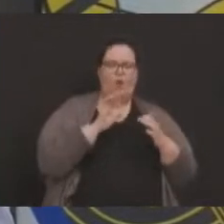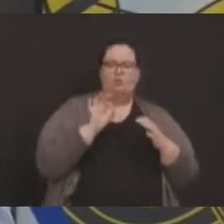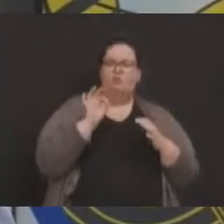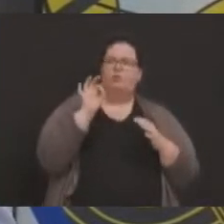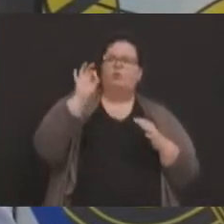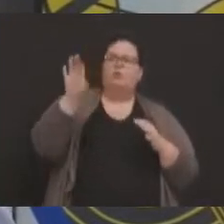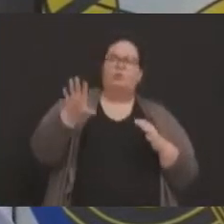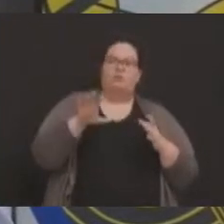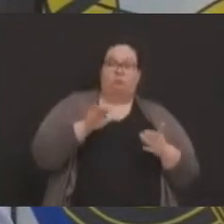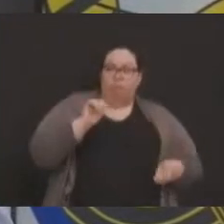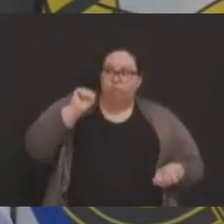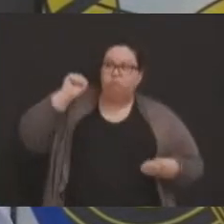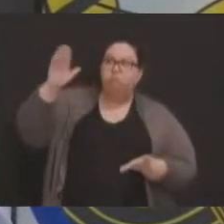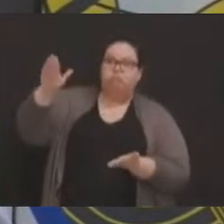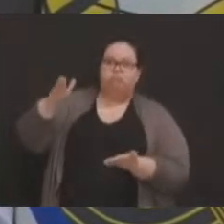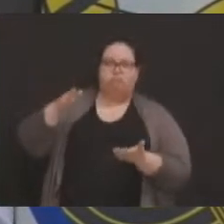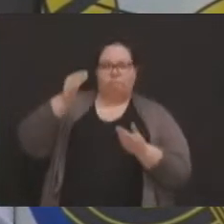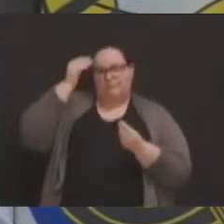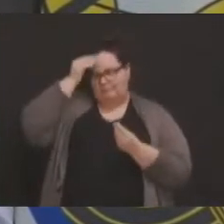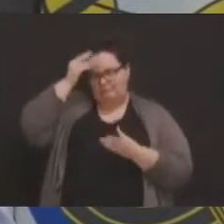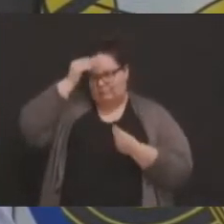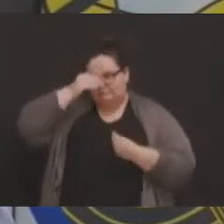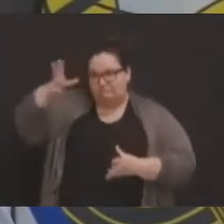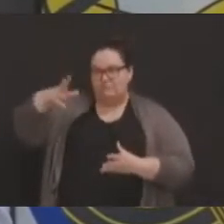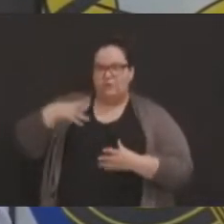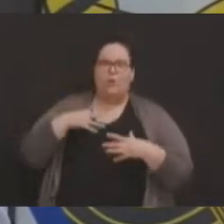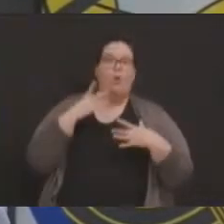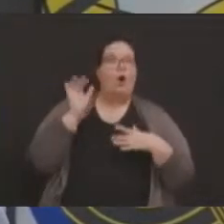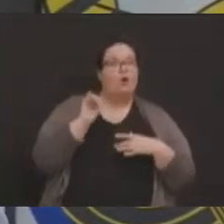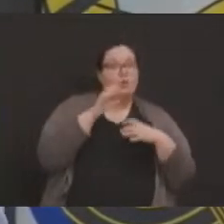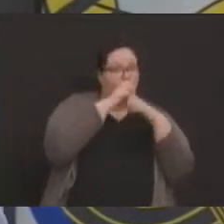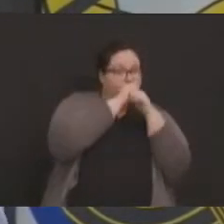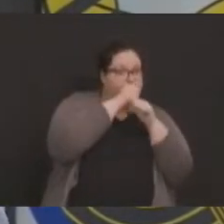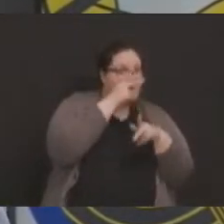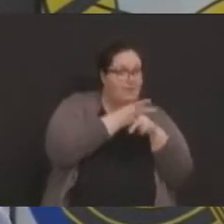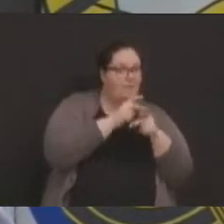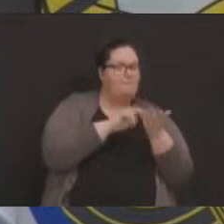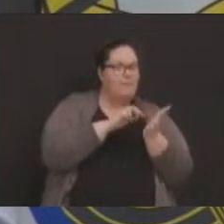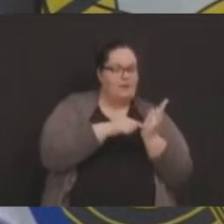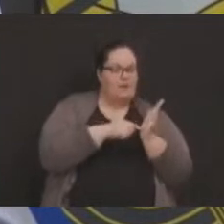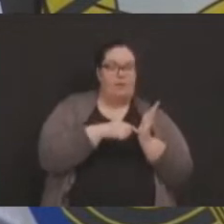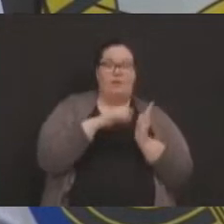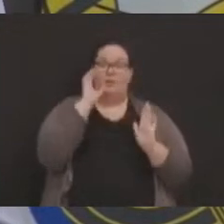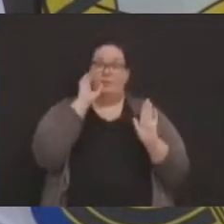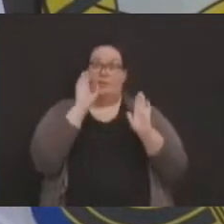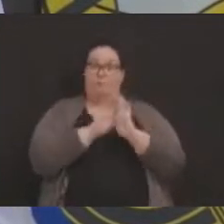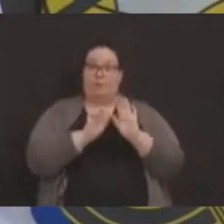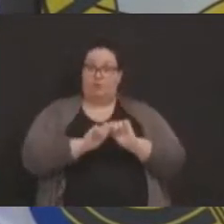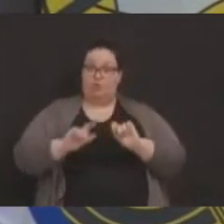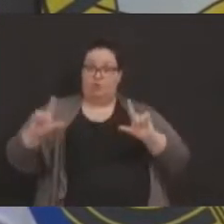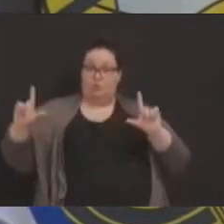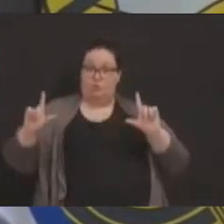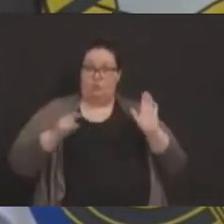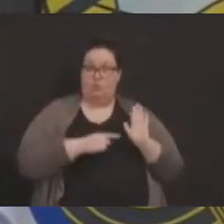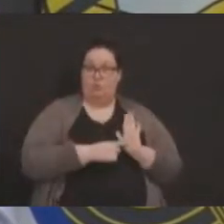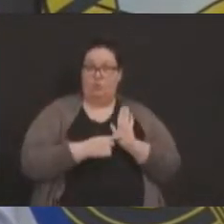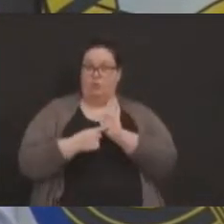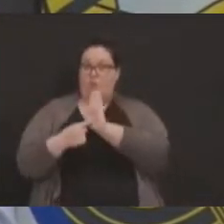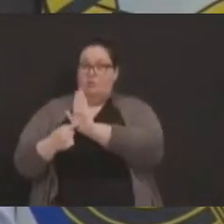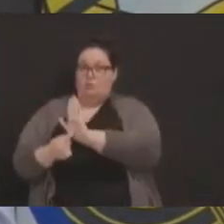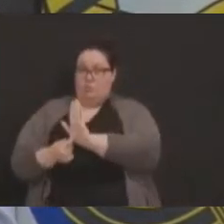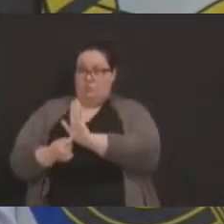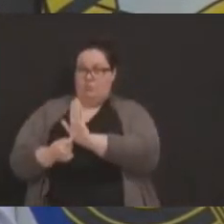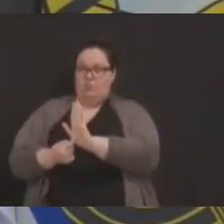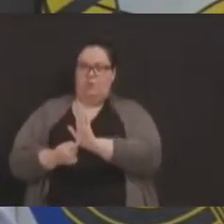accompany these slides in terms of who, where, what, and how. But for the representation purposes of showing